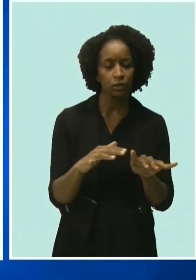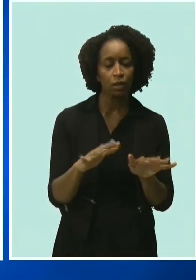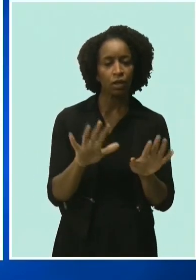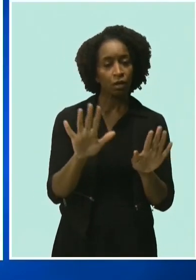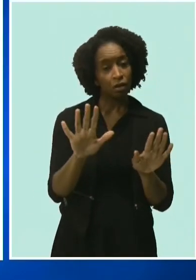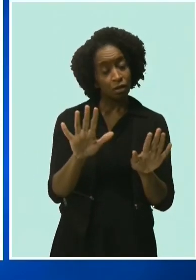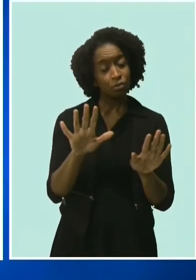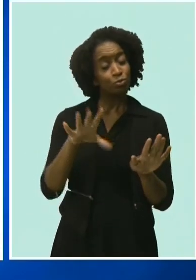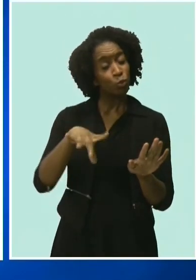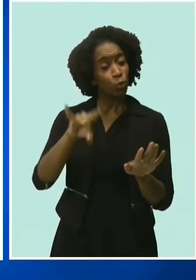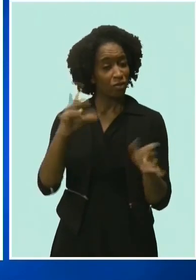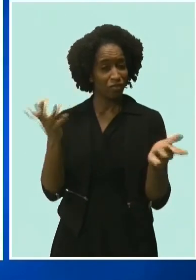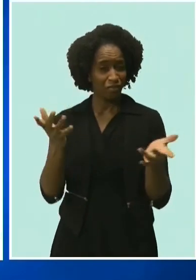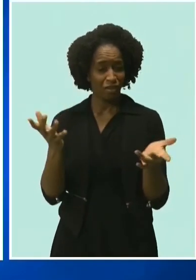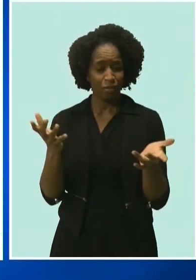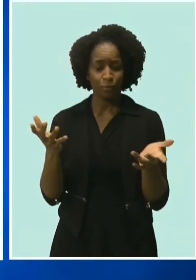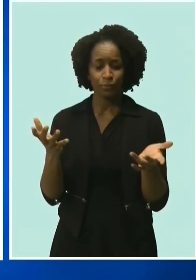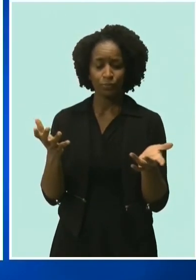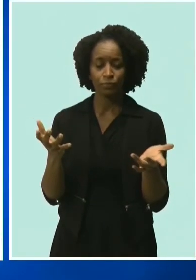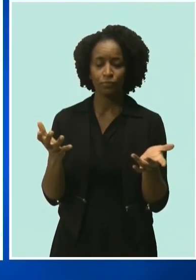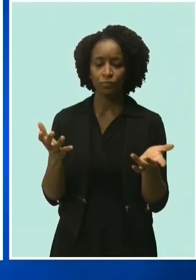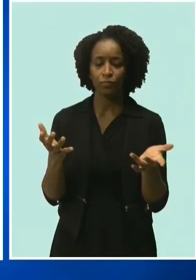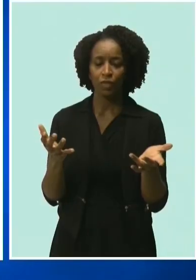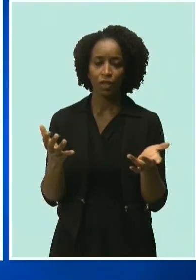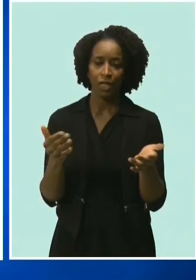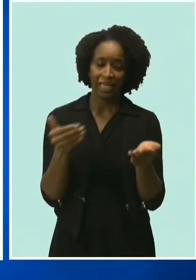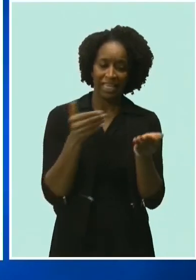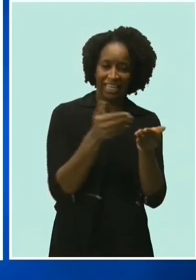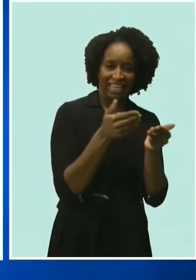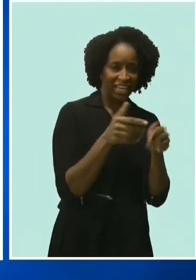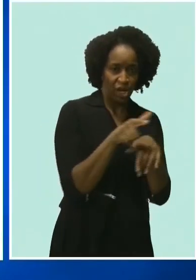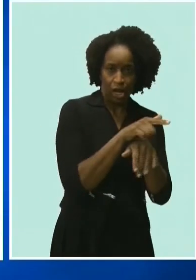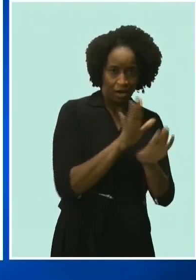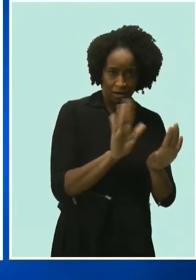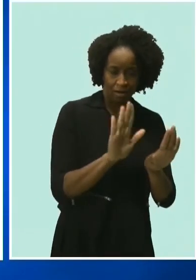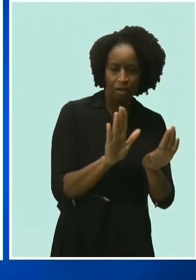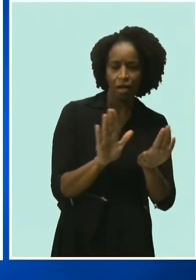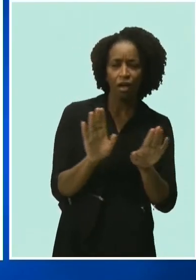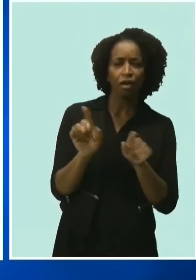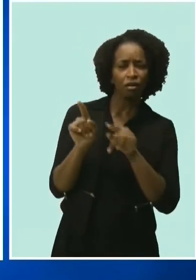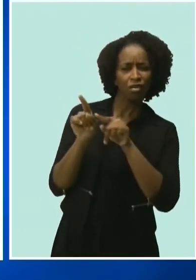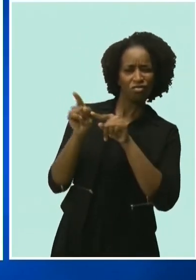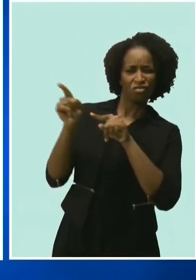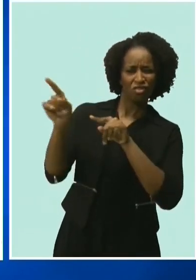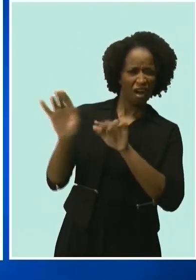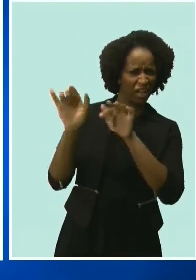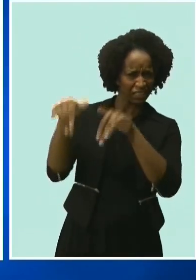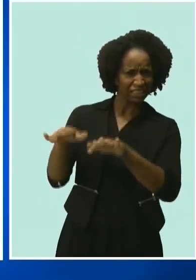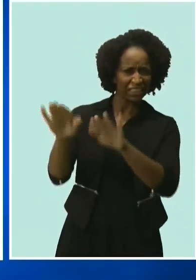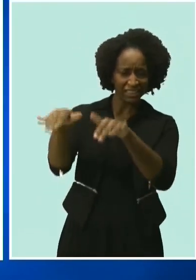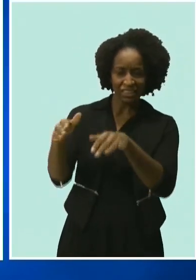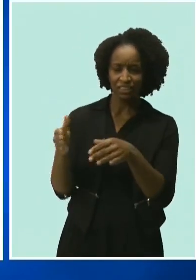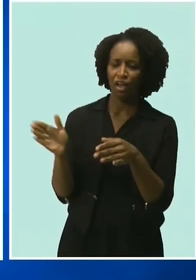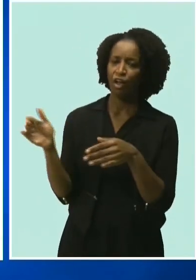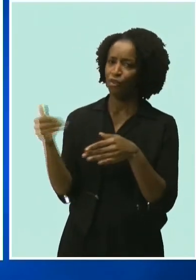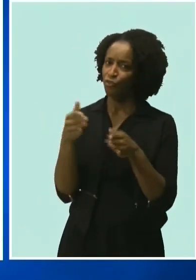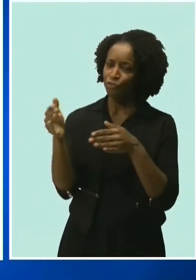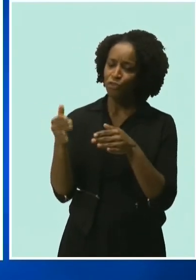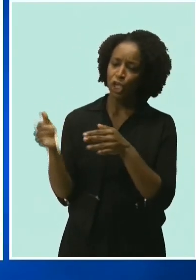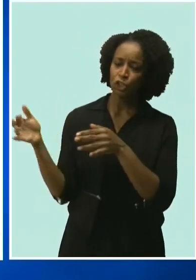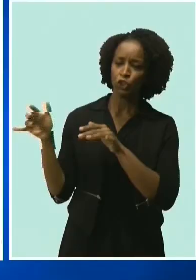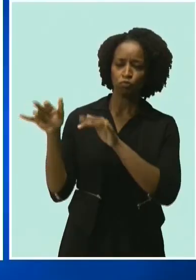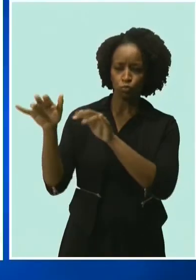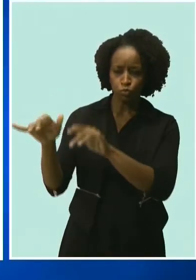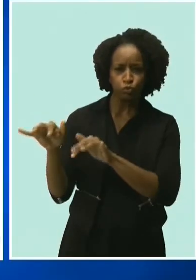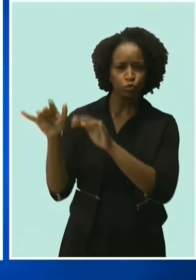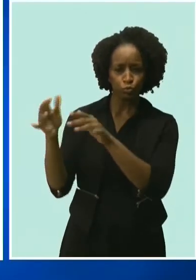found in some respects, when it's offshore, when it's free-floating, it actually attracts fish, and it attracts a lot of juvenile fish. They've seen